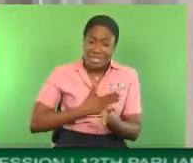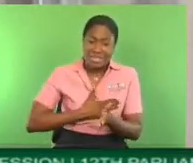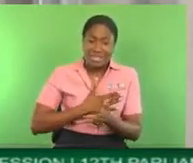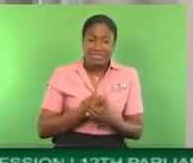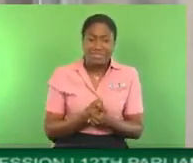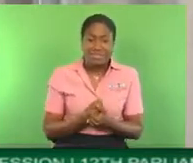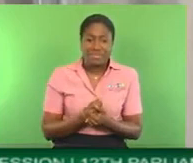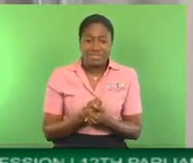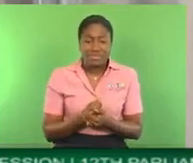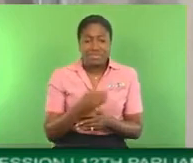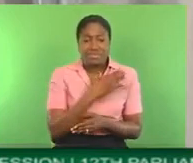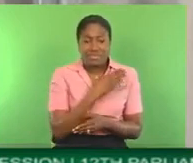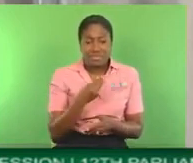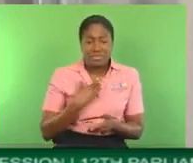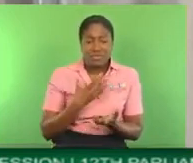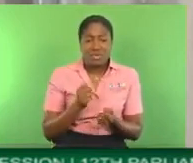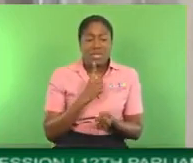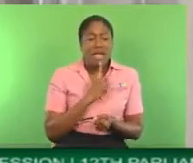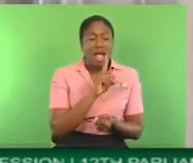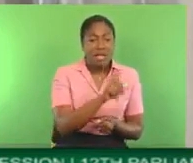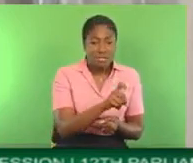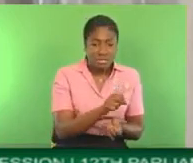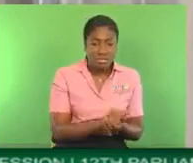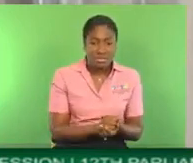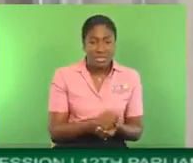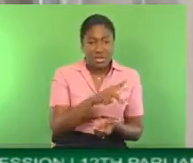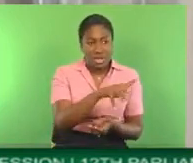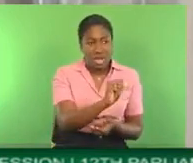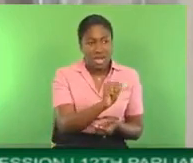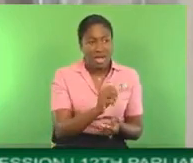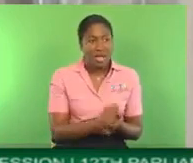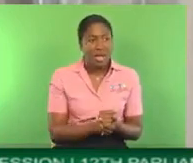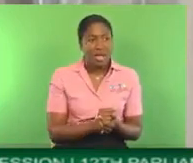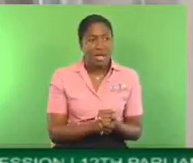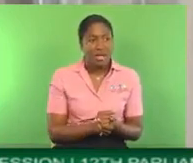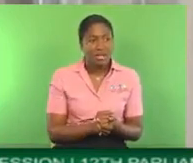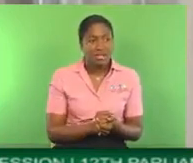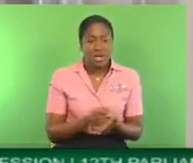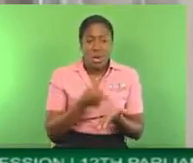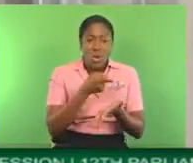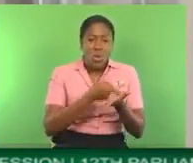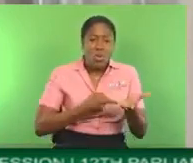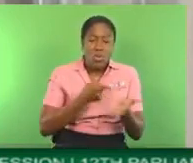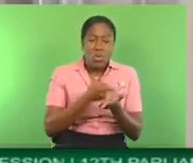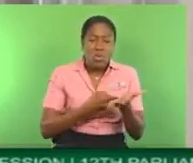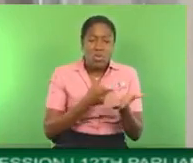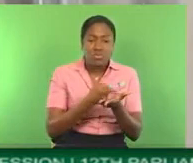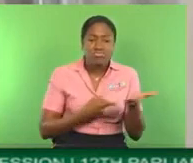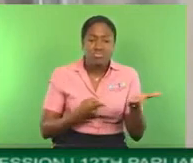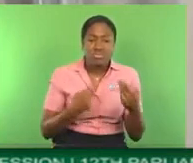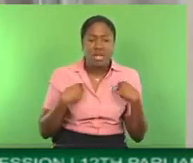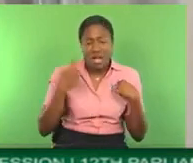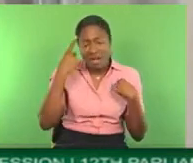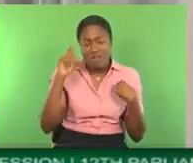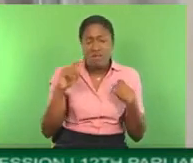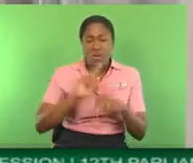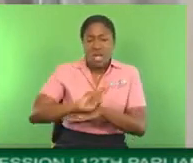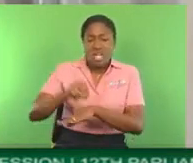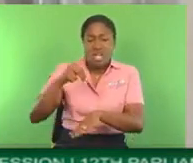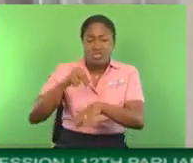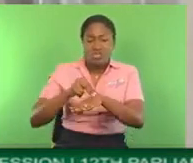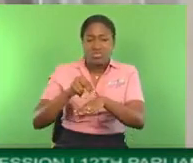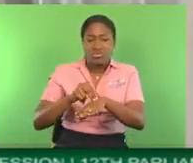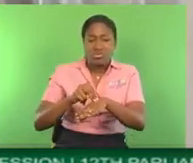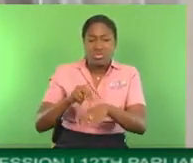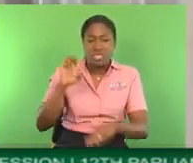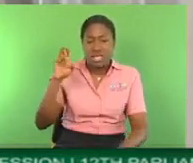my question to ask to the other side is, what is the status of the National Enrichment Center,